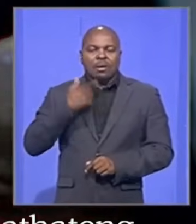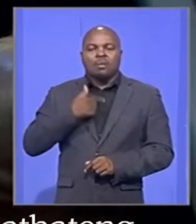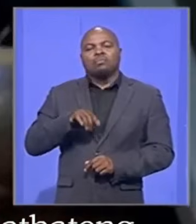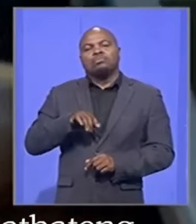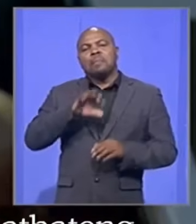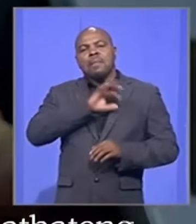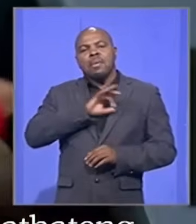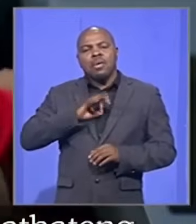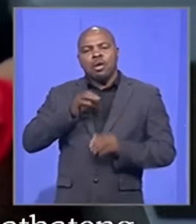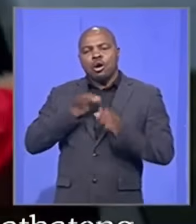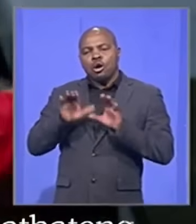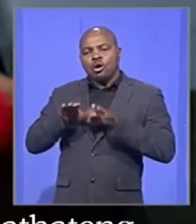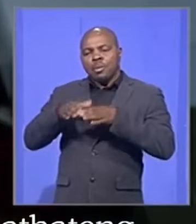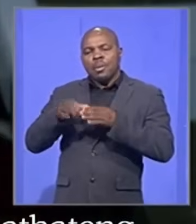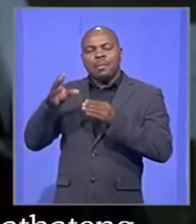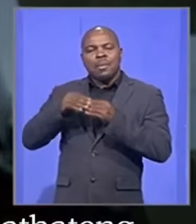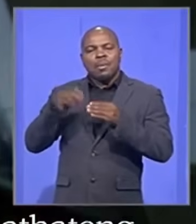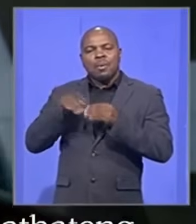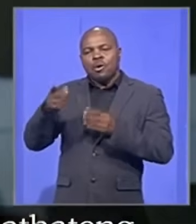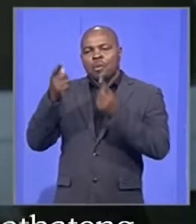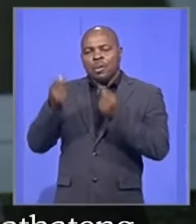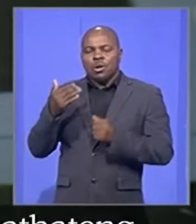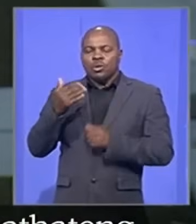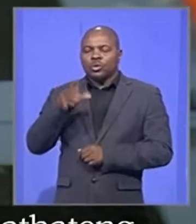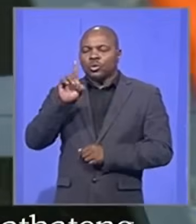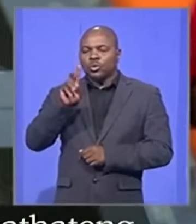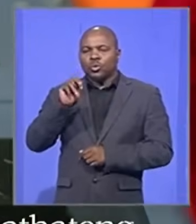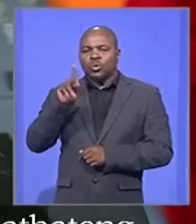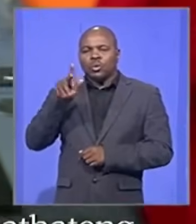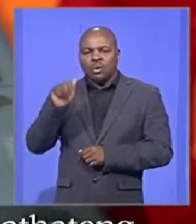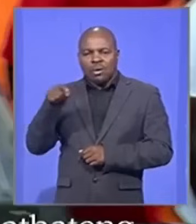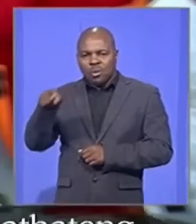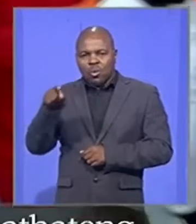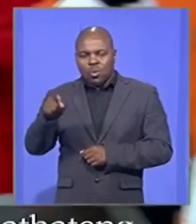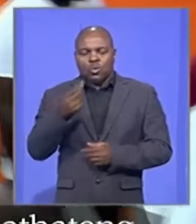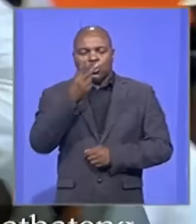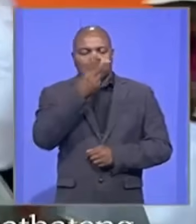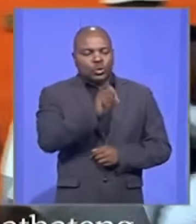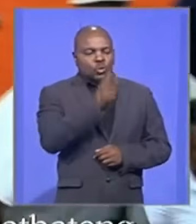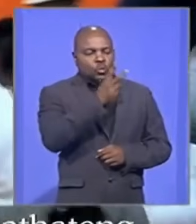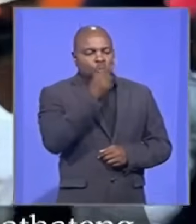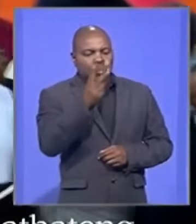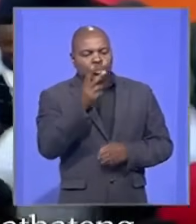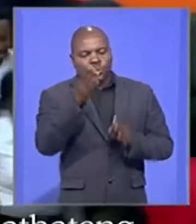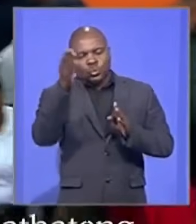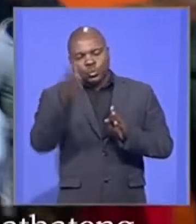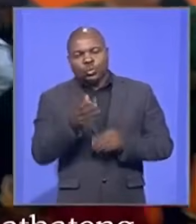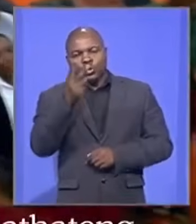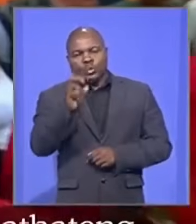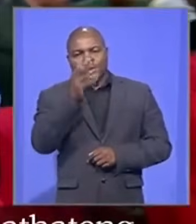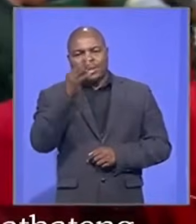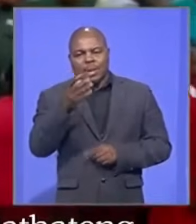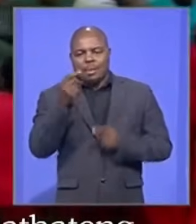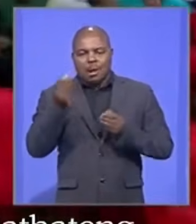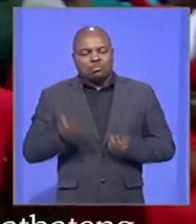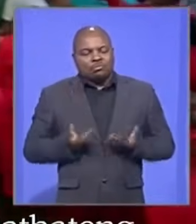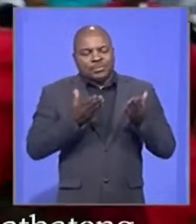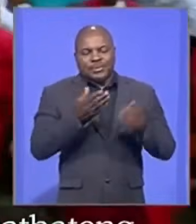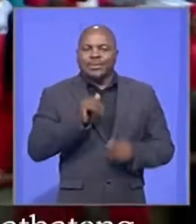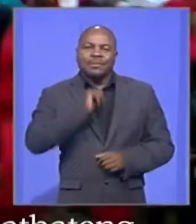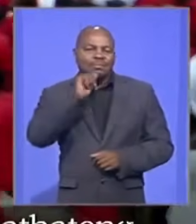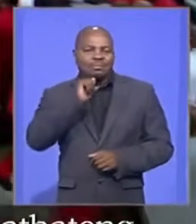ya ditjhelete Nkululeko Dunga ho teka tlaleho ya ditjhelete ya selemo sa 2022 le 2023 mme